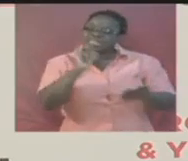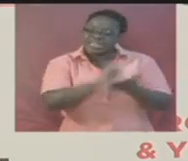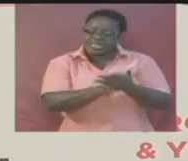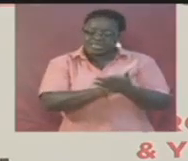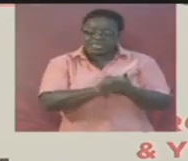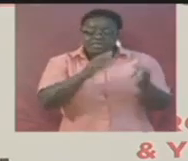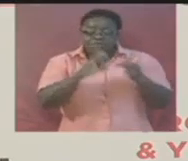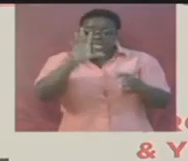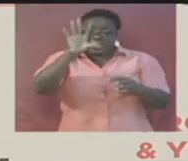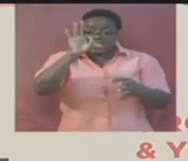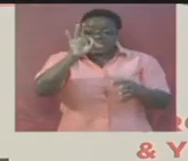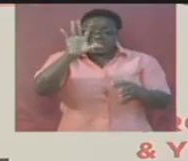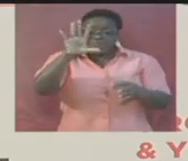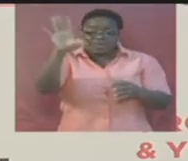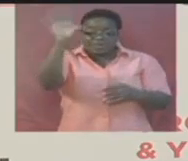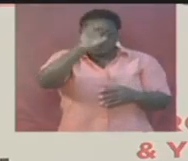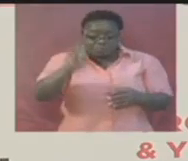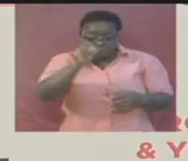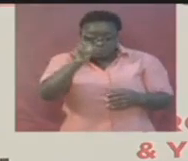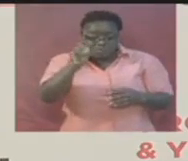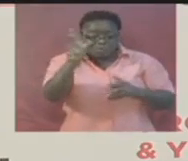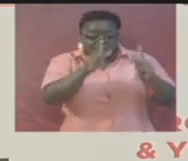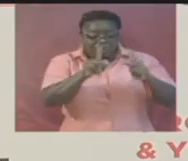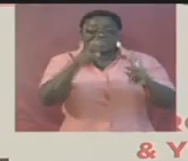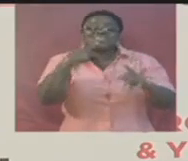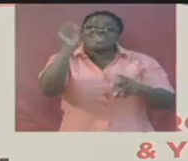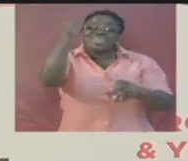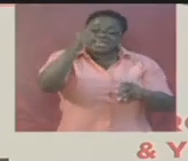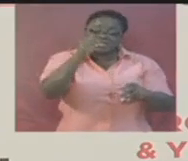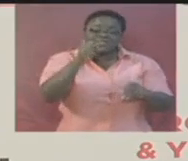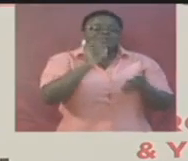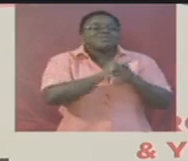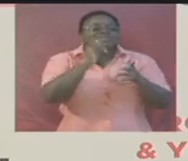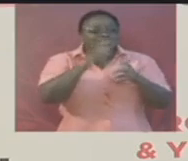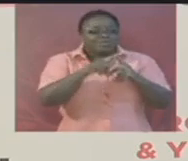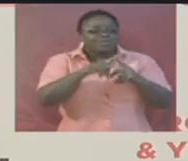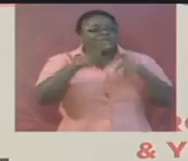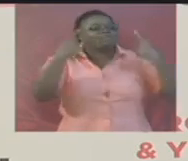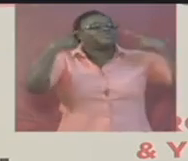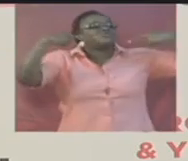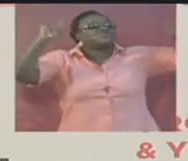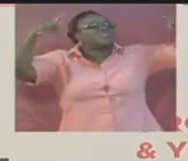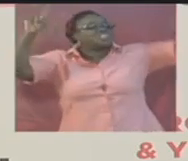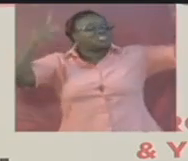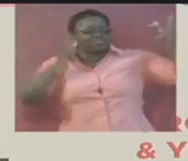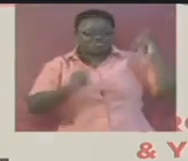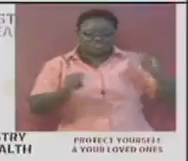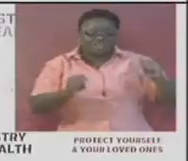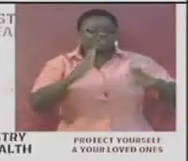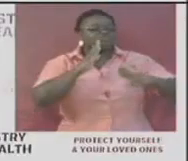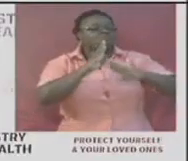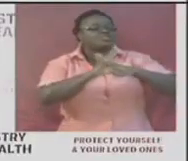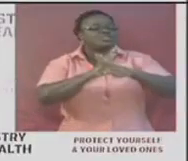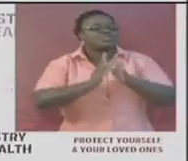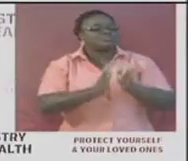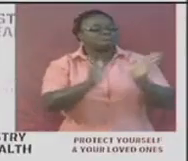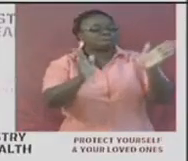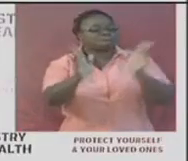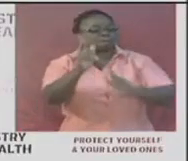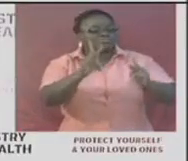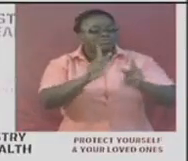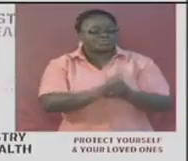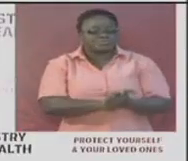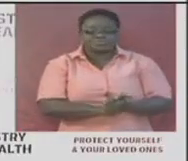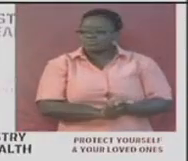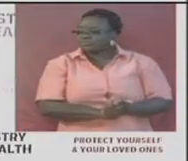Trinidad, I'm sure we'll have a similar response to as Israel did in terms of protecting our population. Thank you, CMO. And